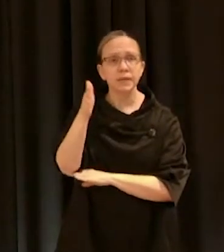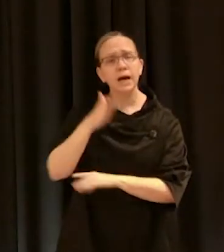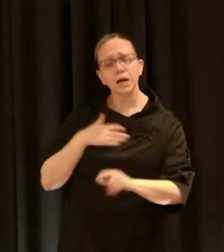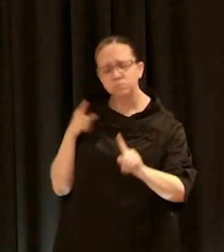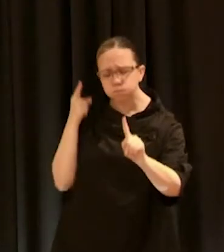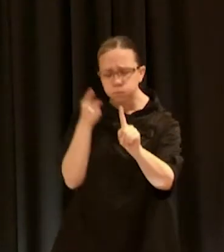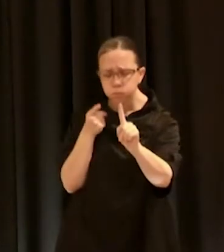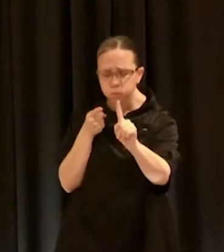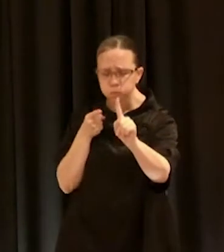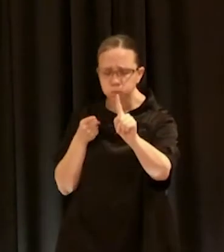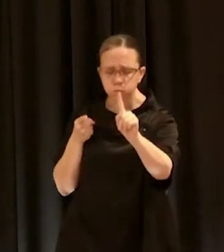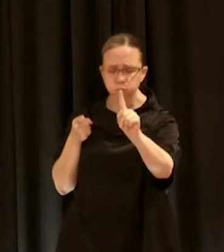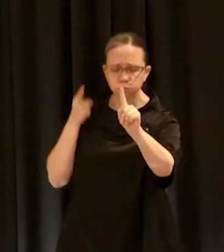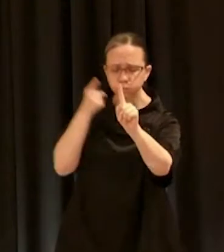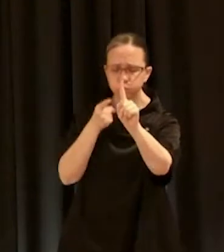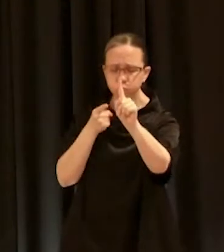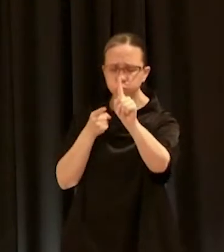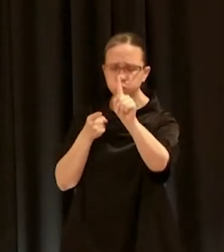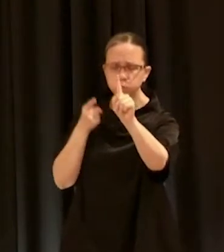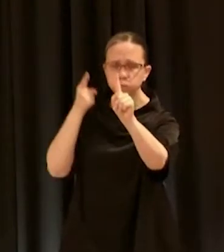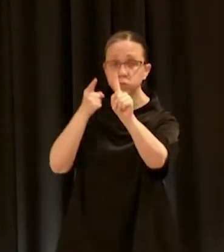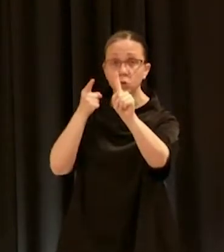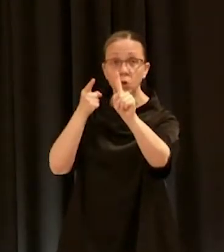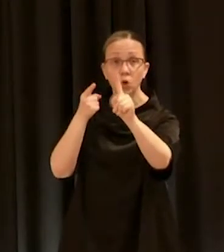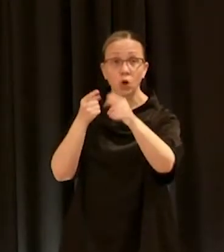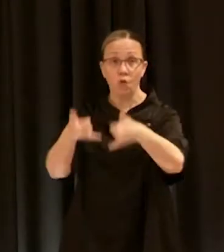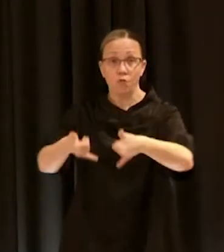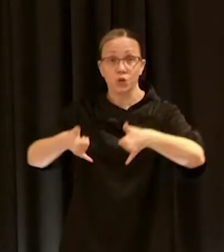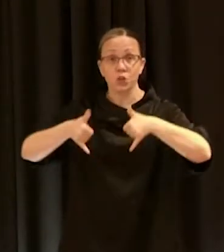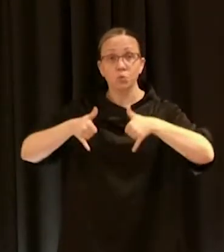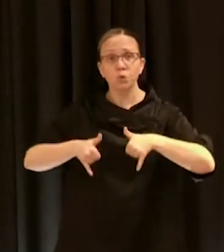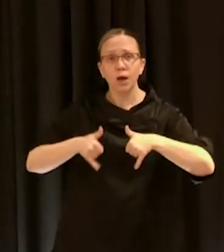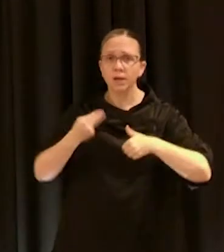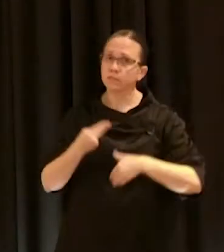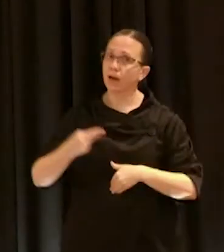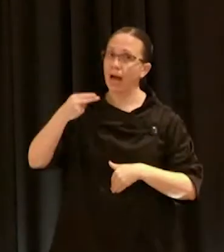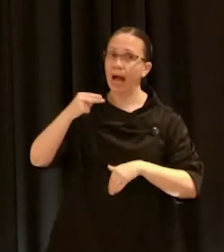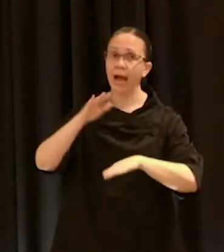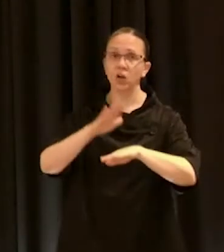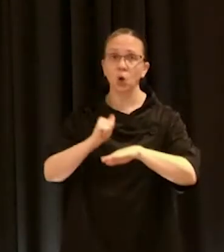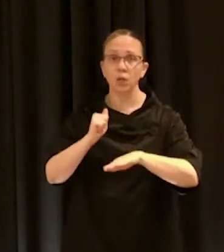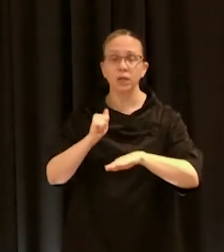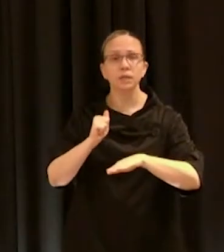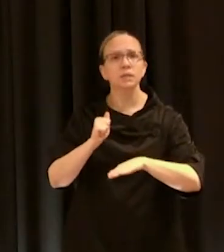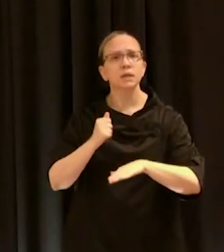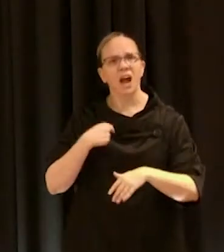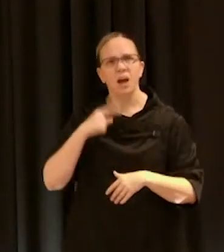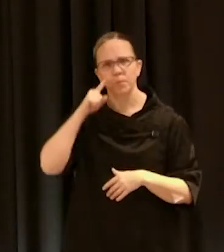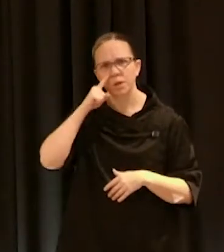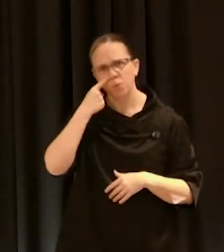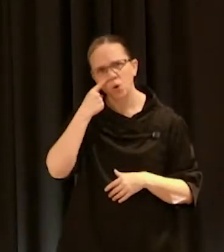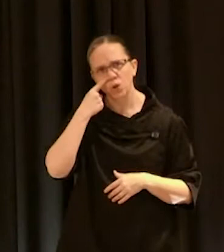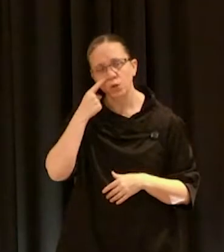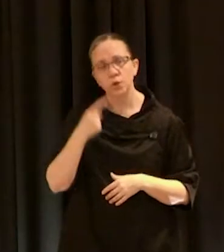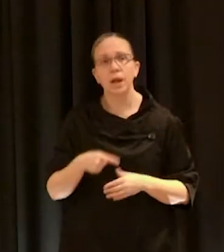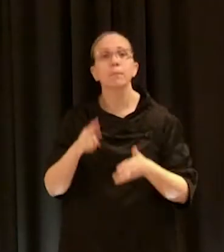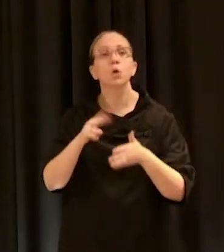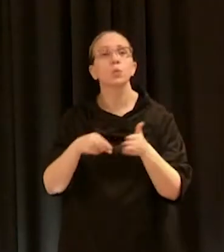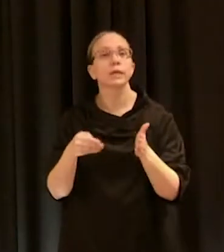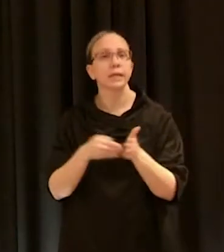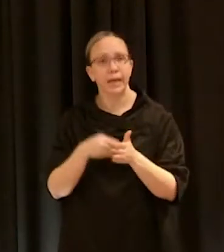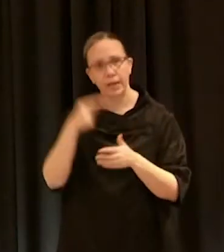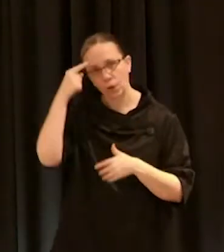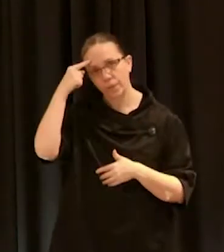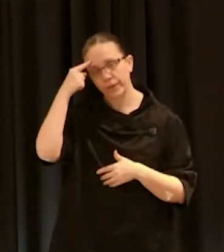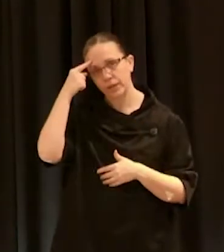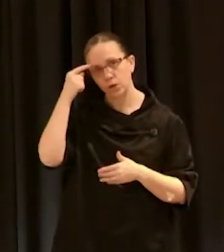I press toward the mark for the prize of the high calling. Now, I'm going to bore you, and I'm going to read it again. I don't